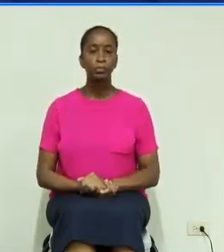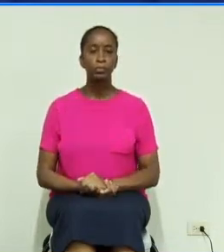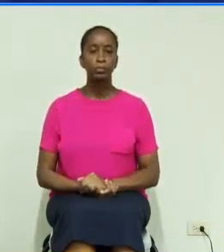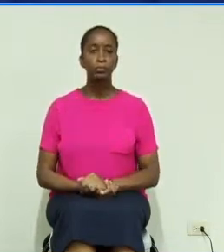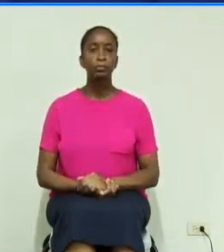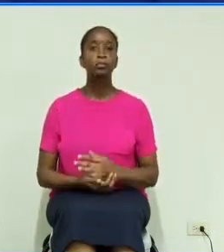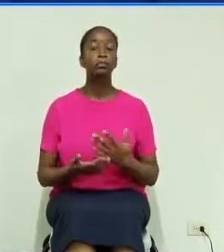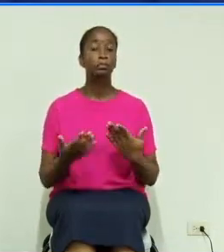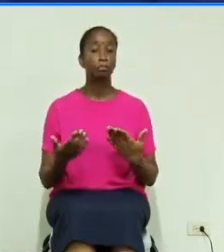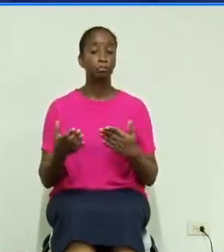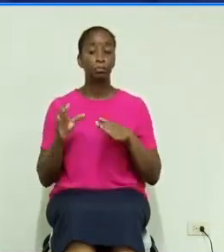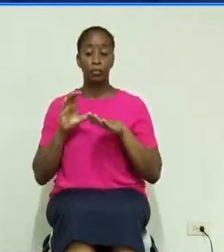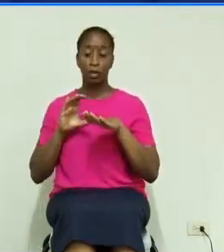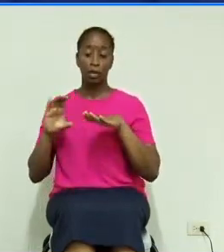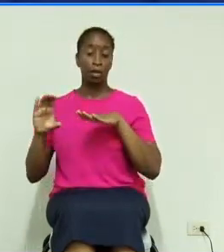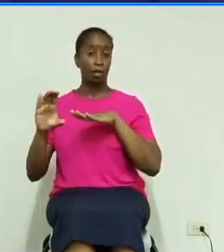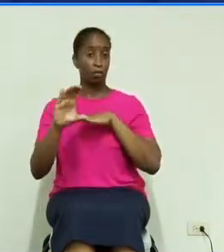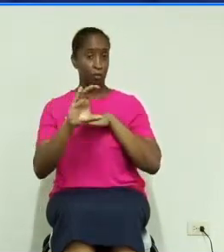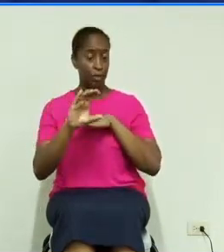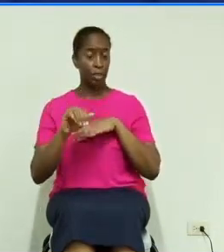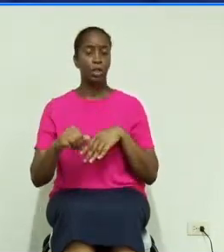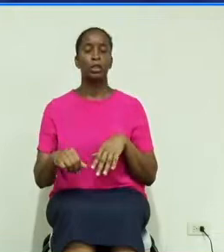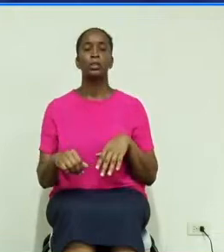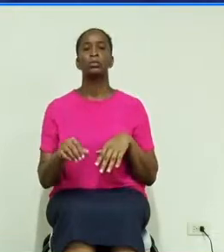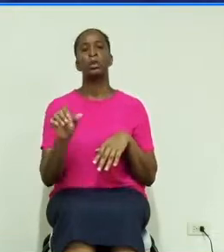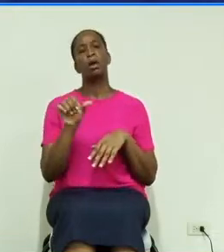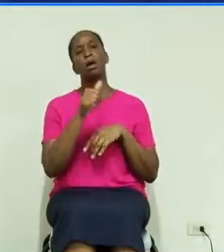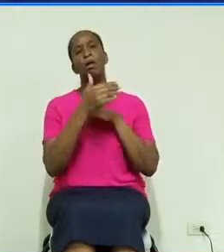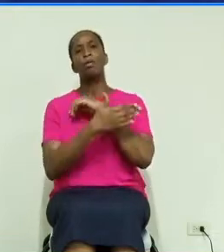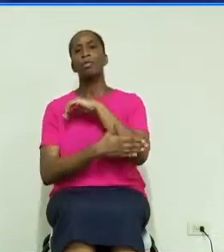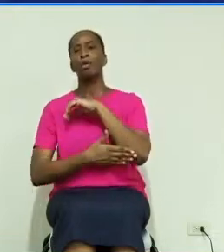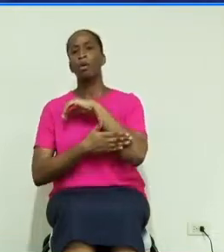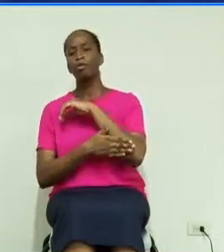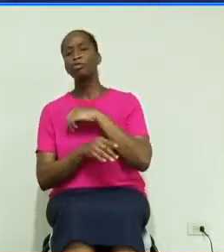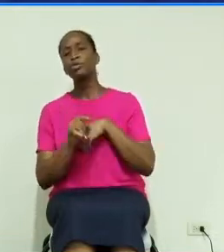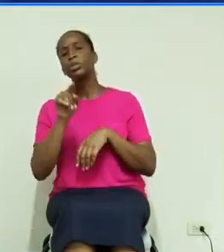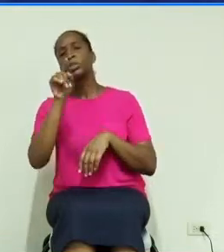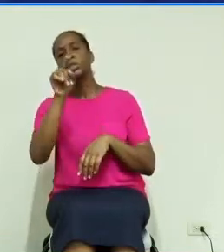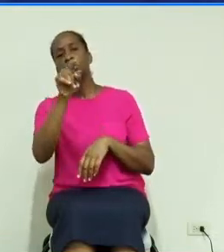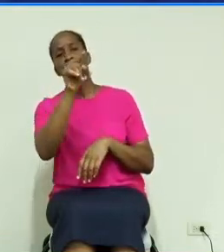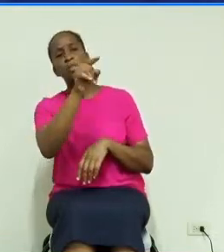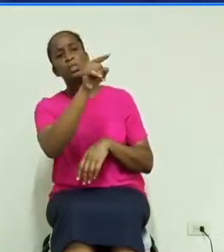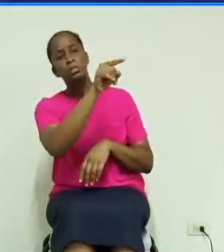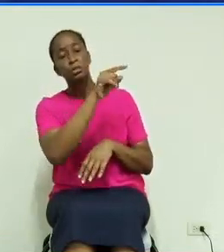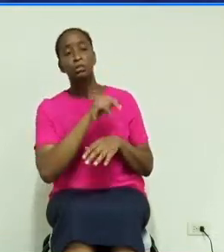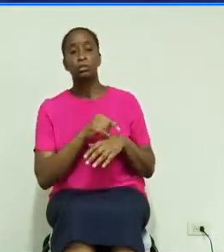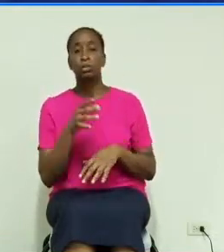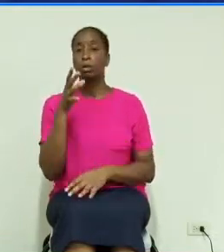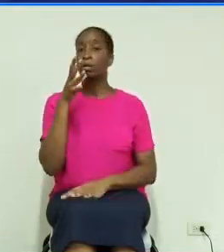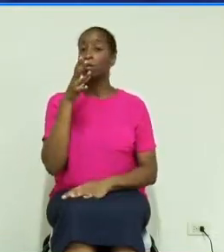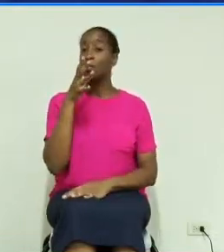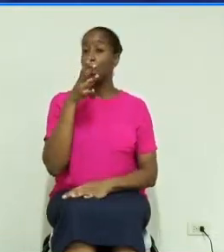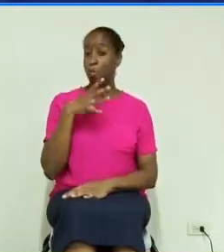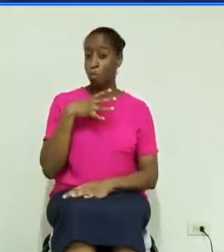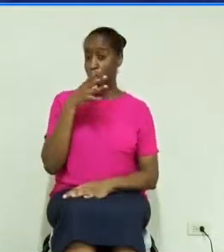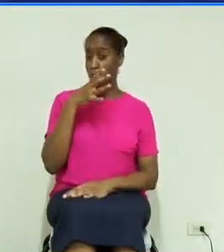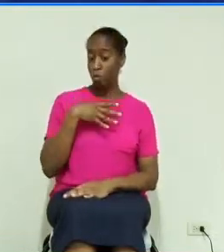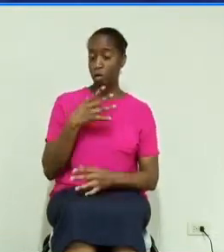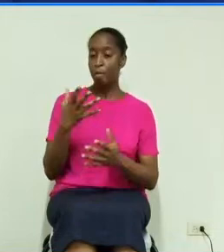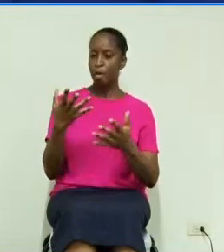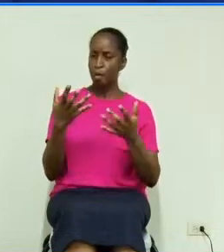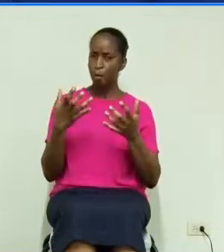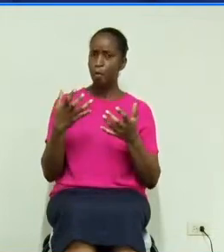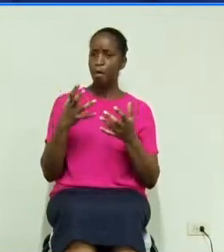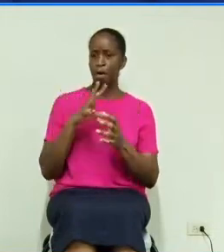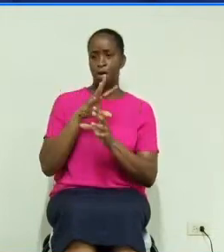around the world taking, then for those women who aspire to serve, as my fellow panelist has